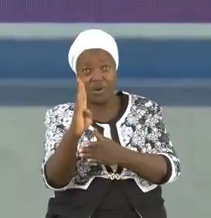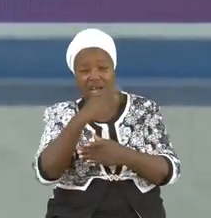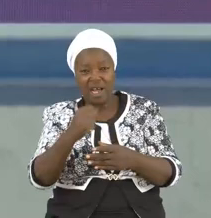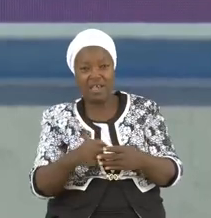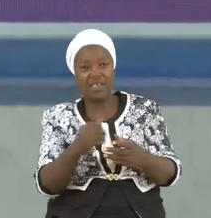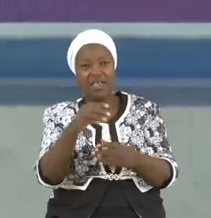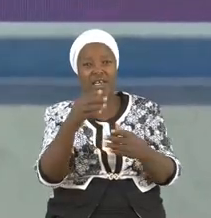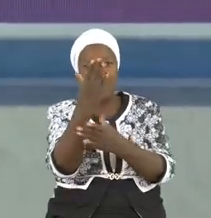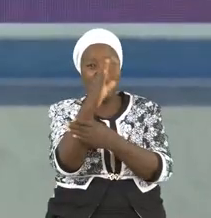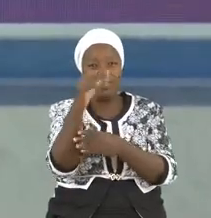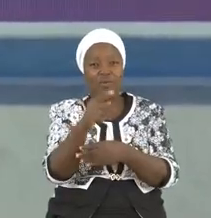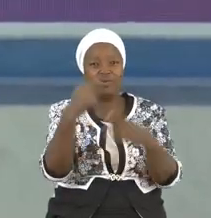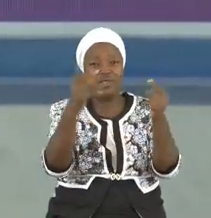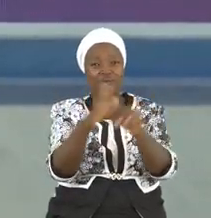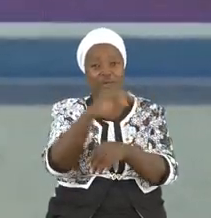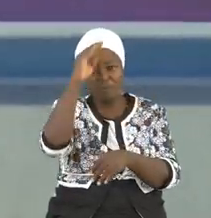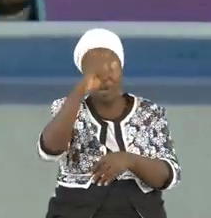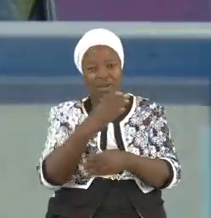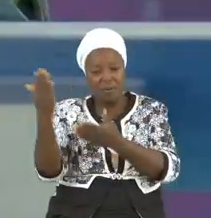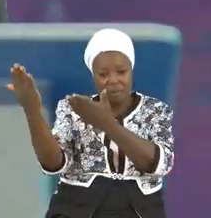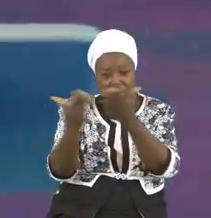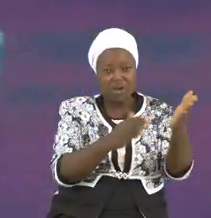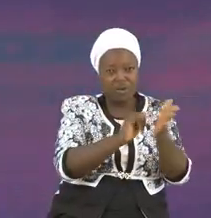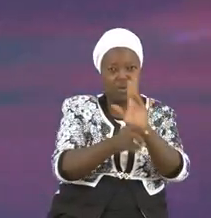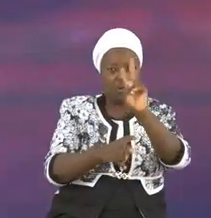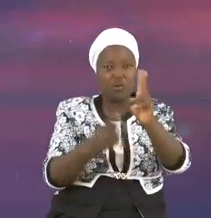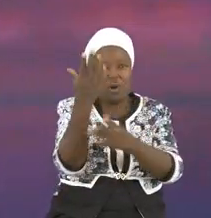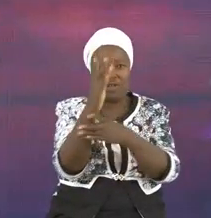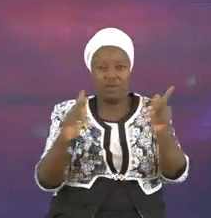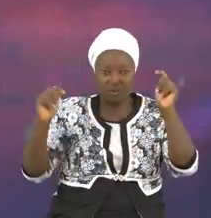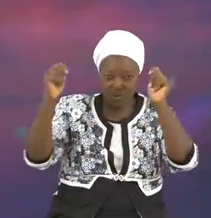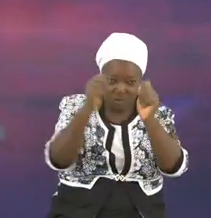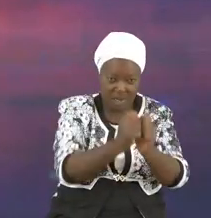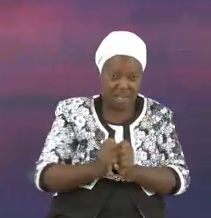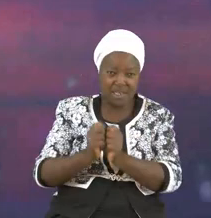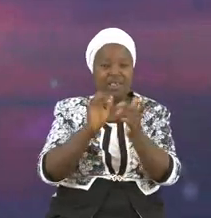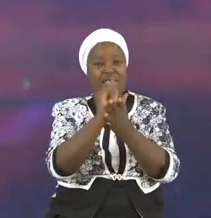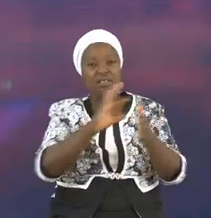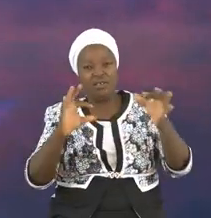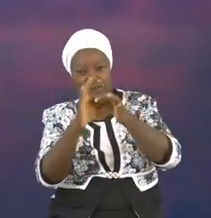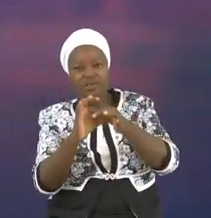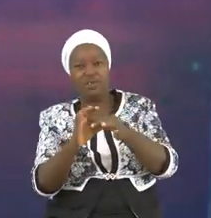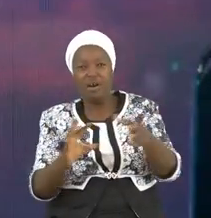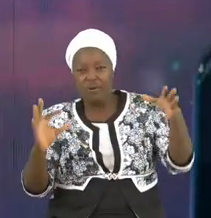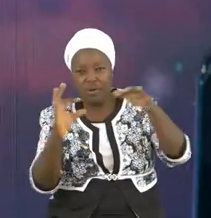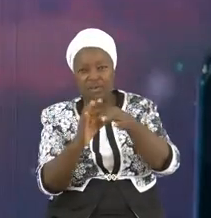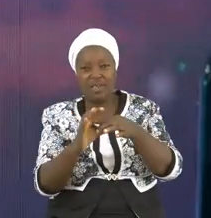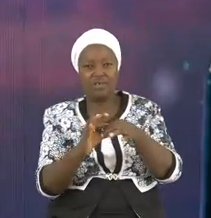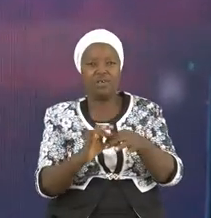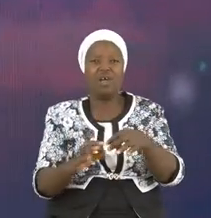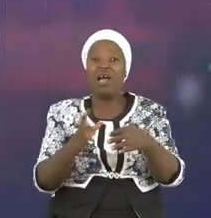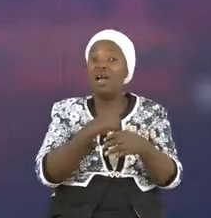man brings those two hands together. That's reconciliation. Reconciliation. And as you